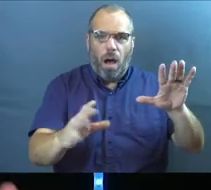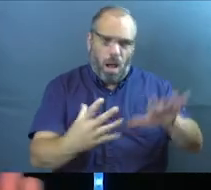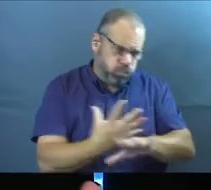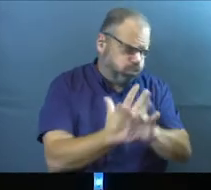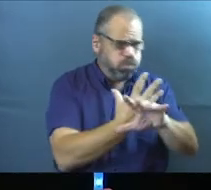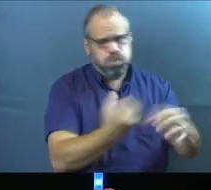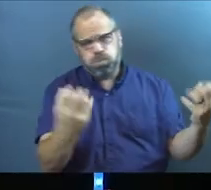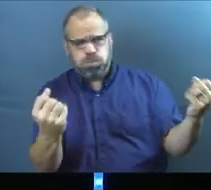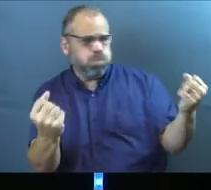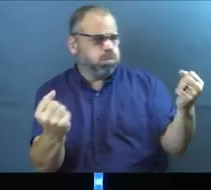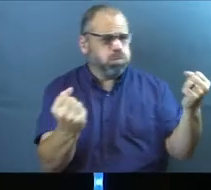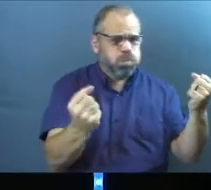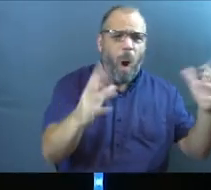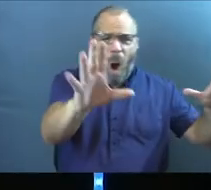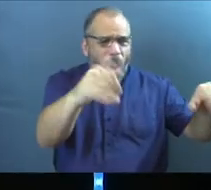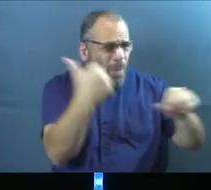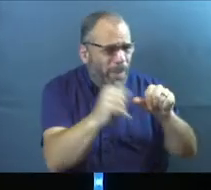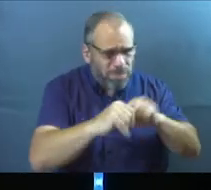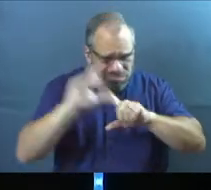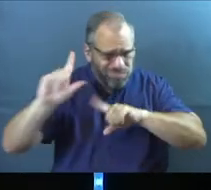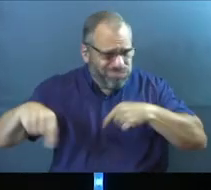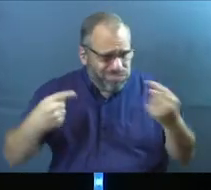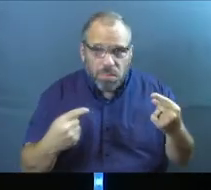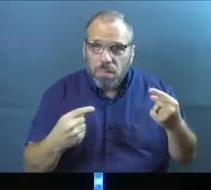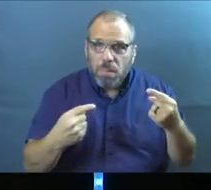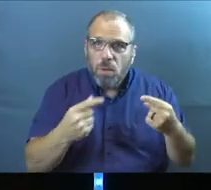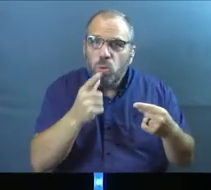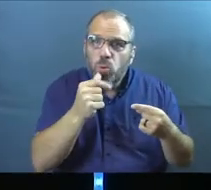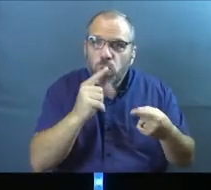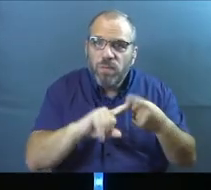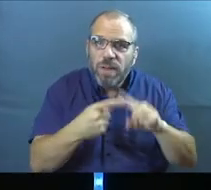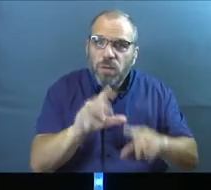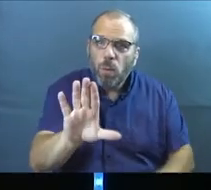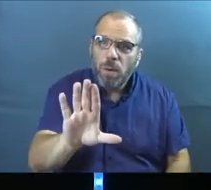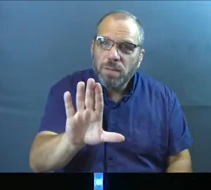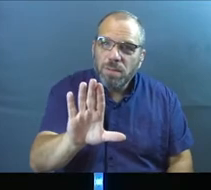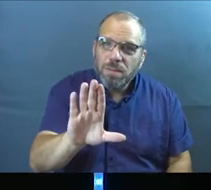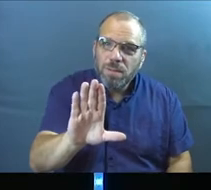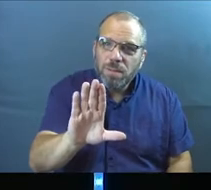on the phone, it's like we never left. Do you have that friend?